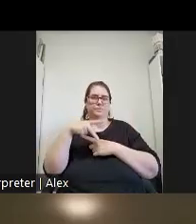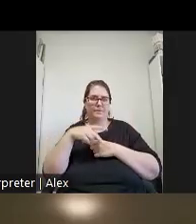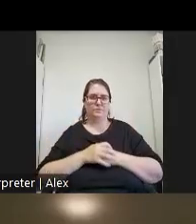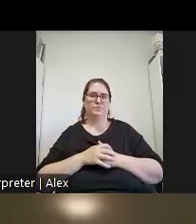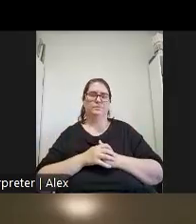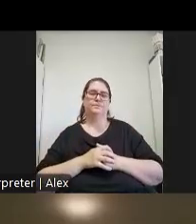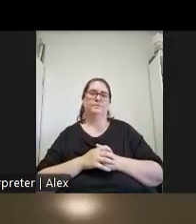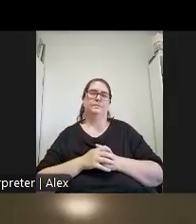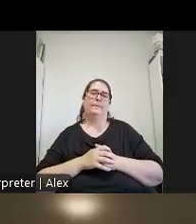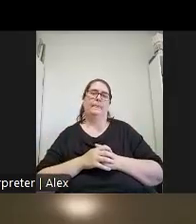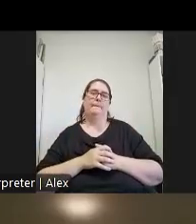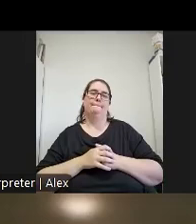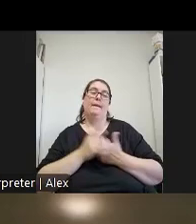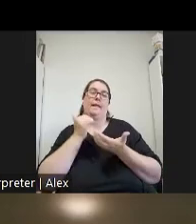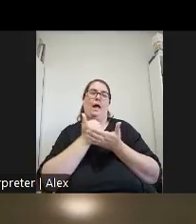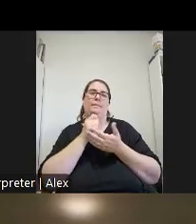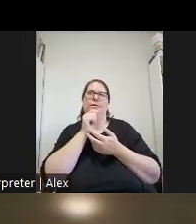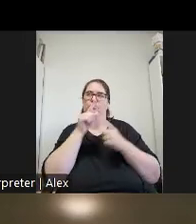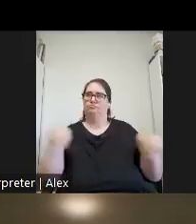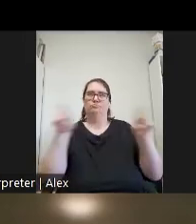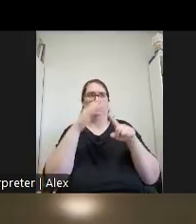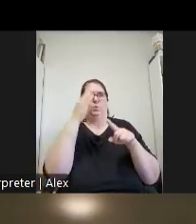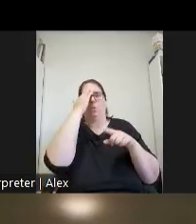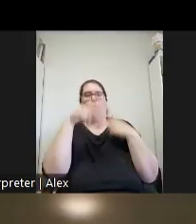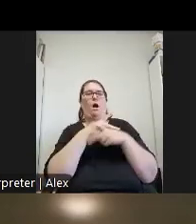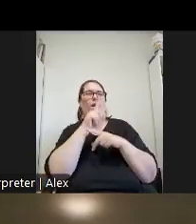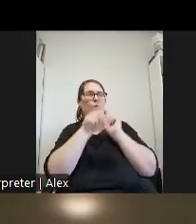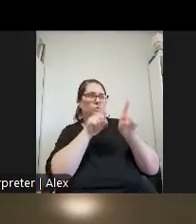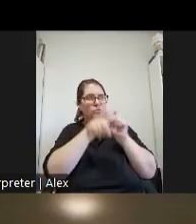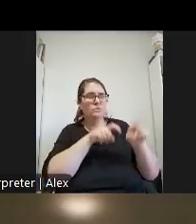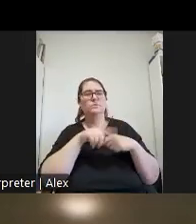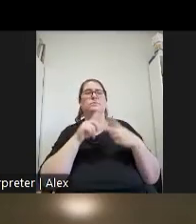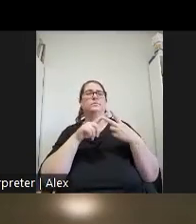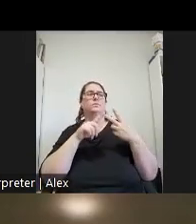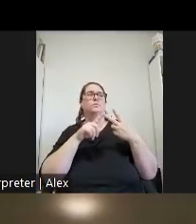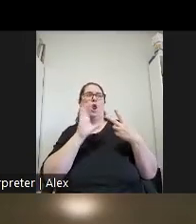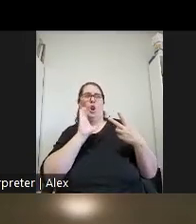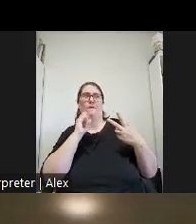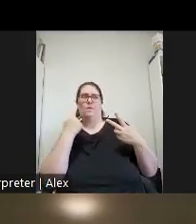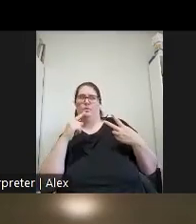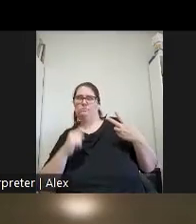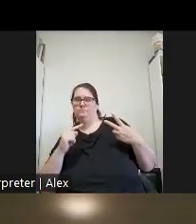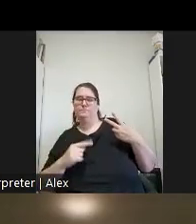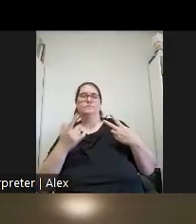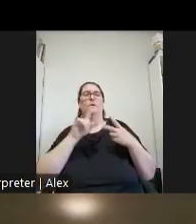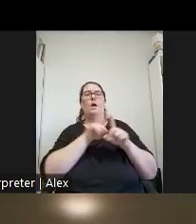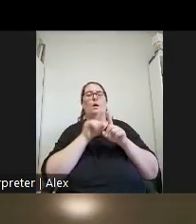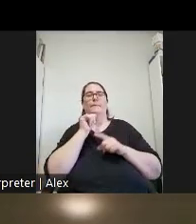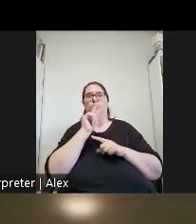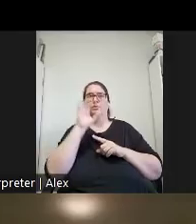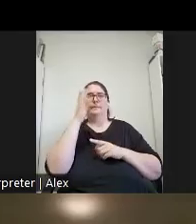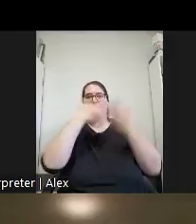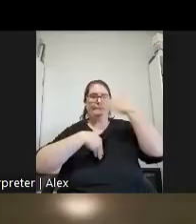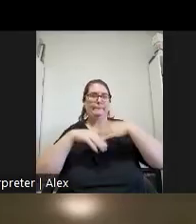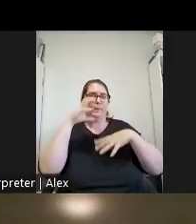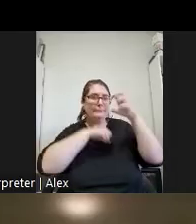They help ensure that service providers know what kinds of questions to ask, what factors to look out for, and that they're not missing any potential